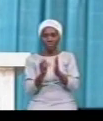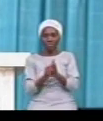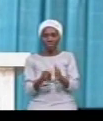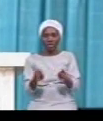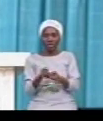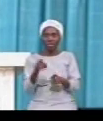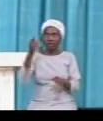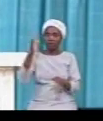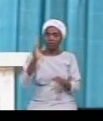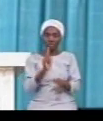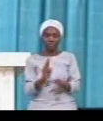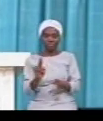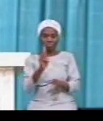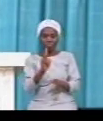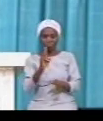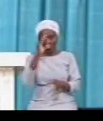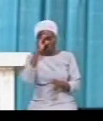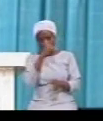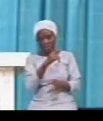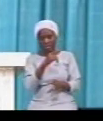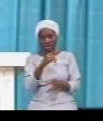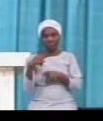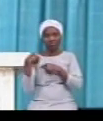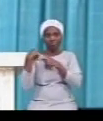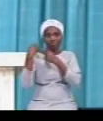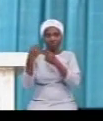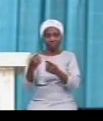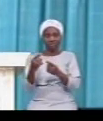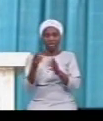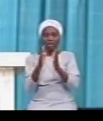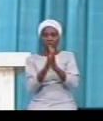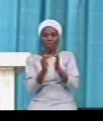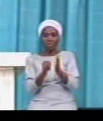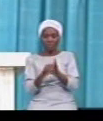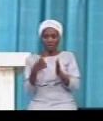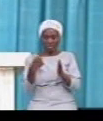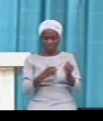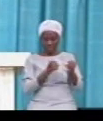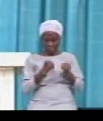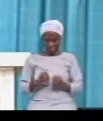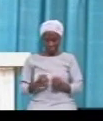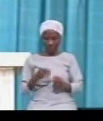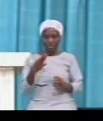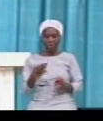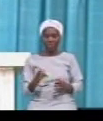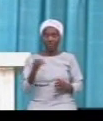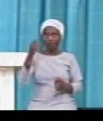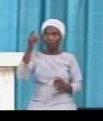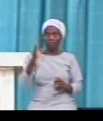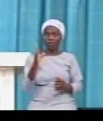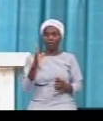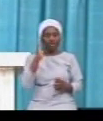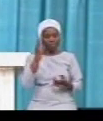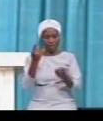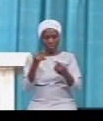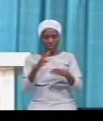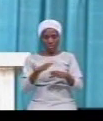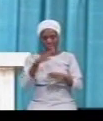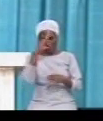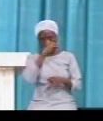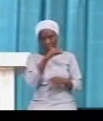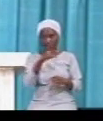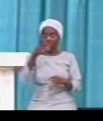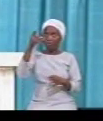these days who have been here. Want to pray that the strength of God will come upon him. God will energize him. God will renew him. That he